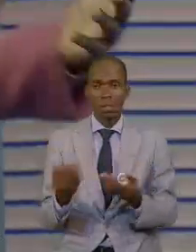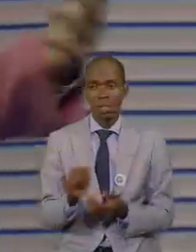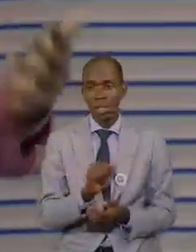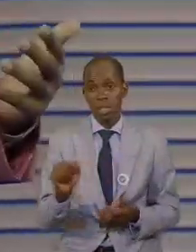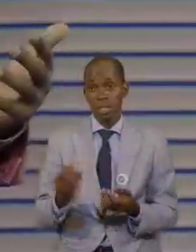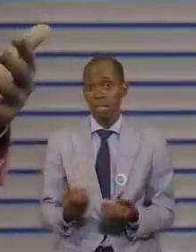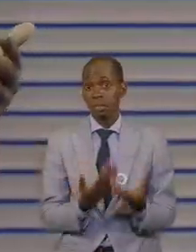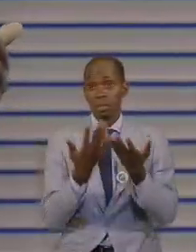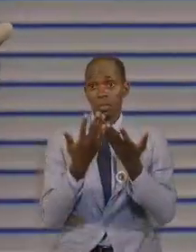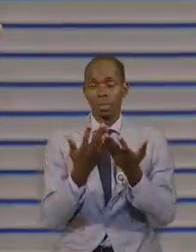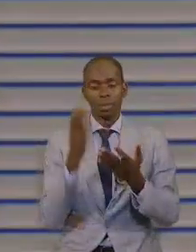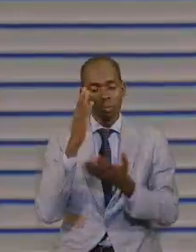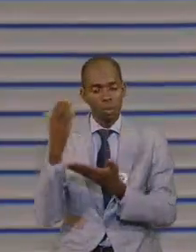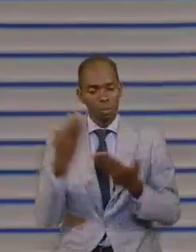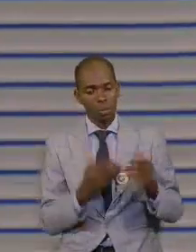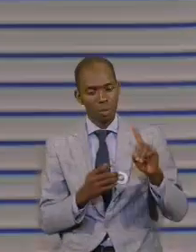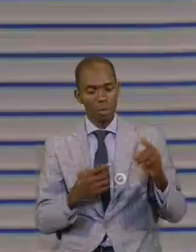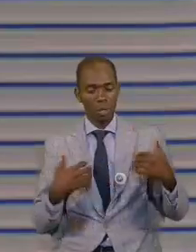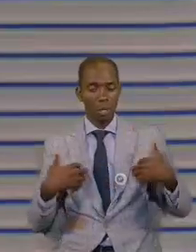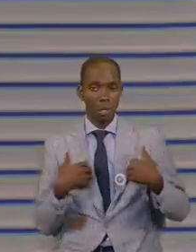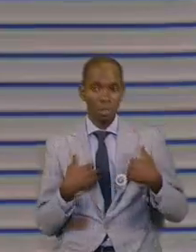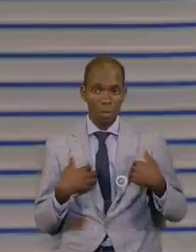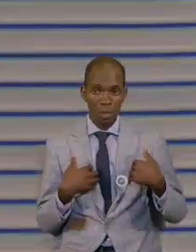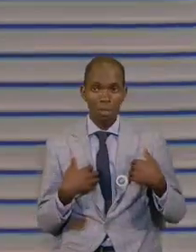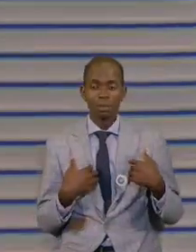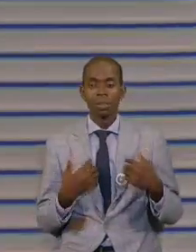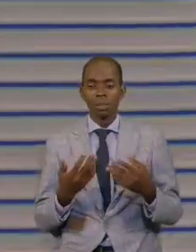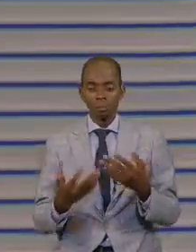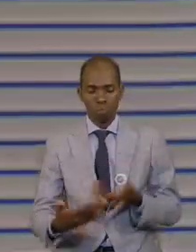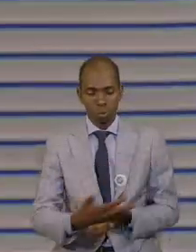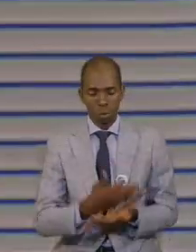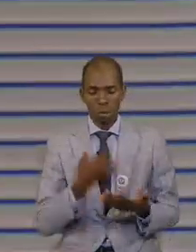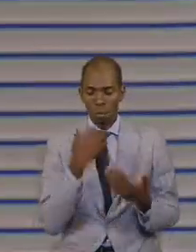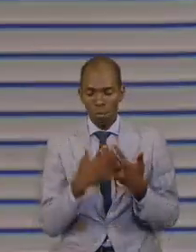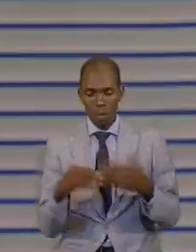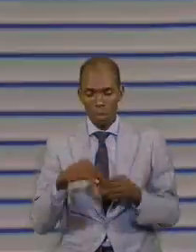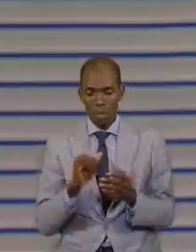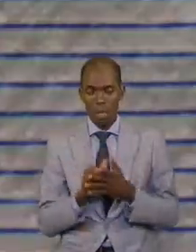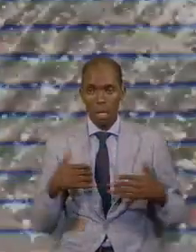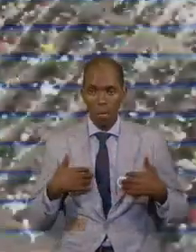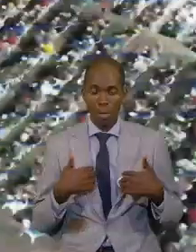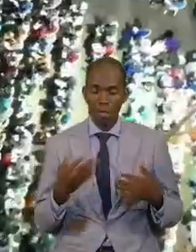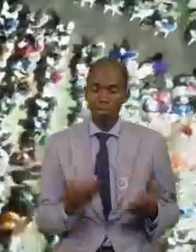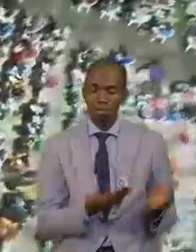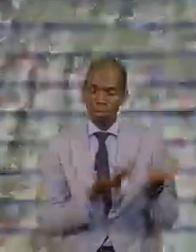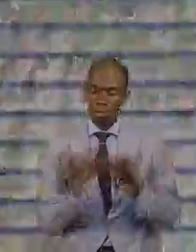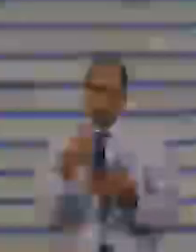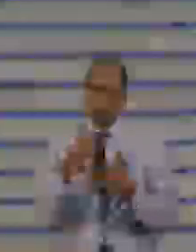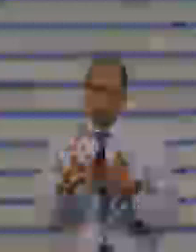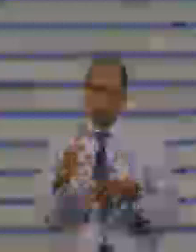They bring an animal. They collect the blood. They put the blood on the lintels of their